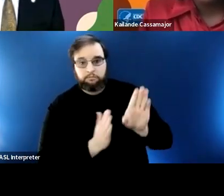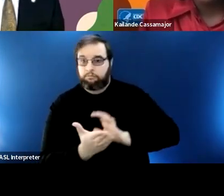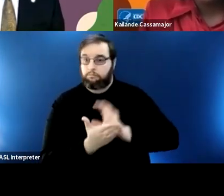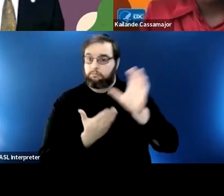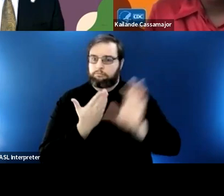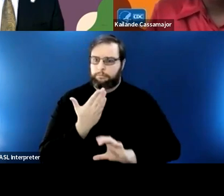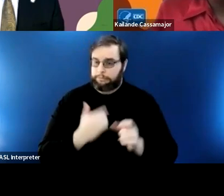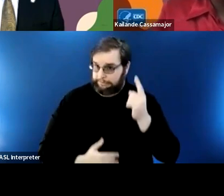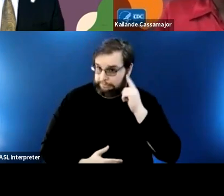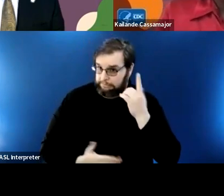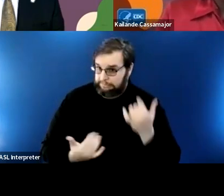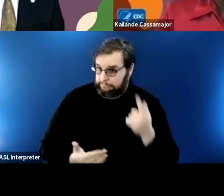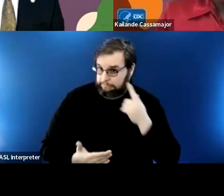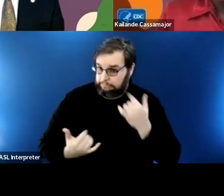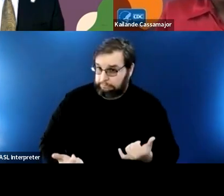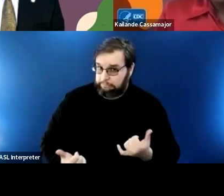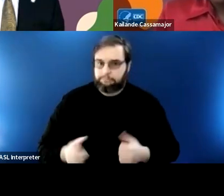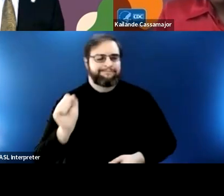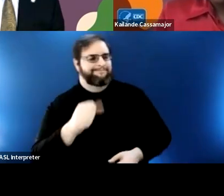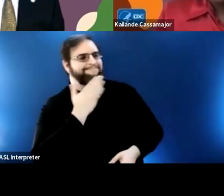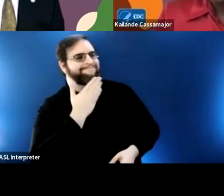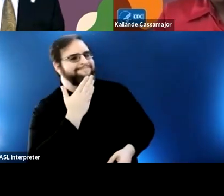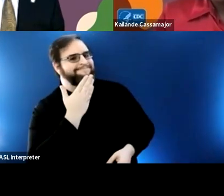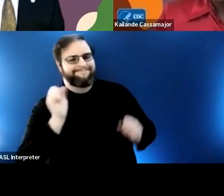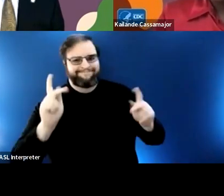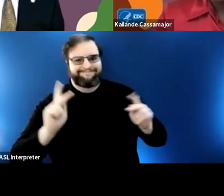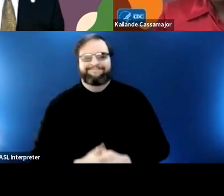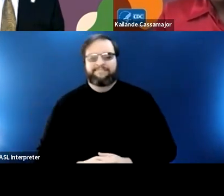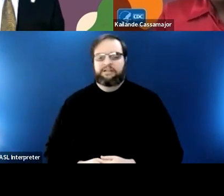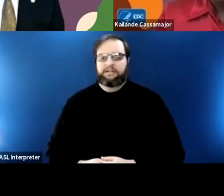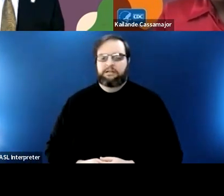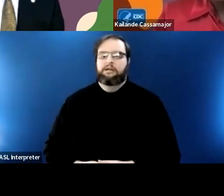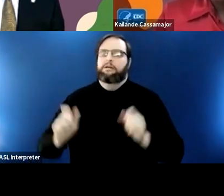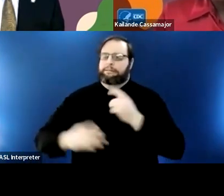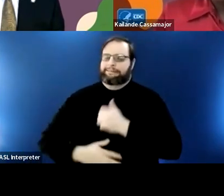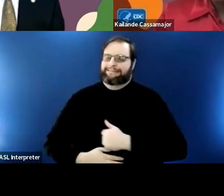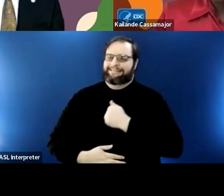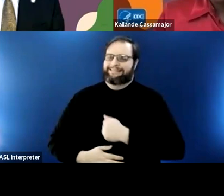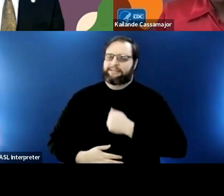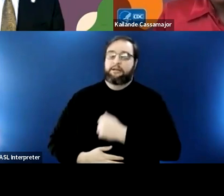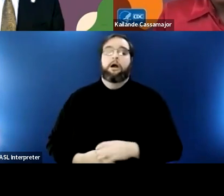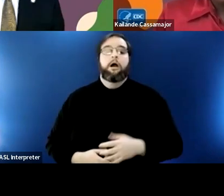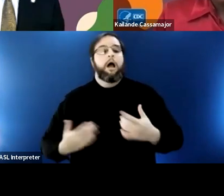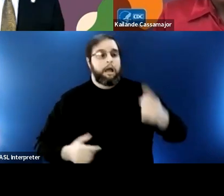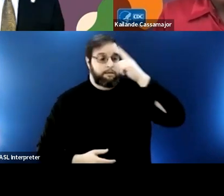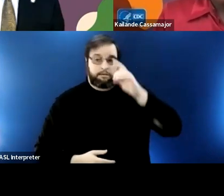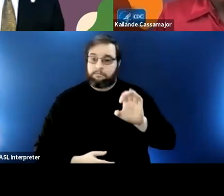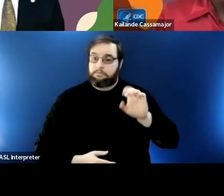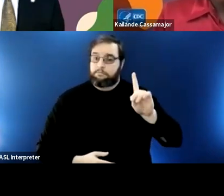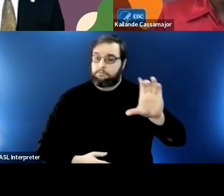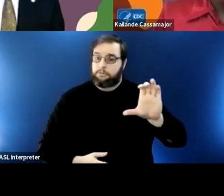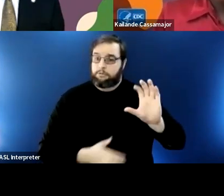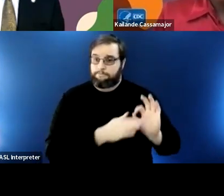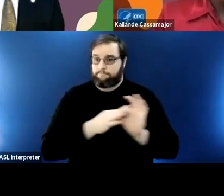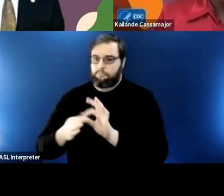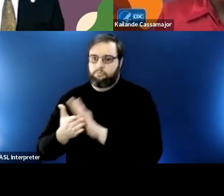you hear me? Can you hear me now? Mm-hmm. Yes, thank you. Okay, I'm sorry. What I was saying, I think the CDC could work with these schools